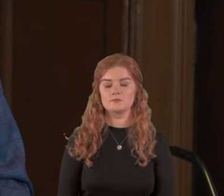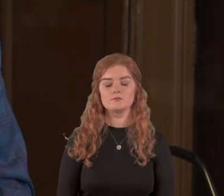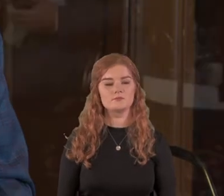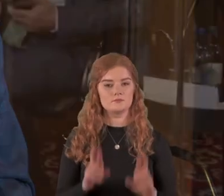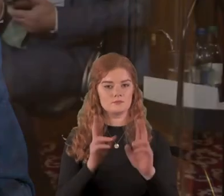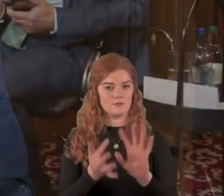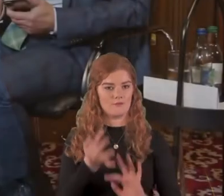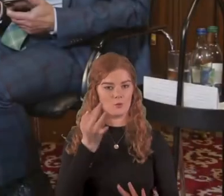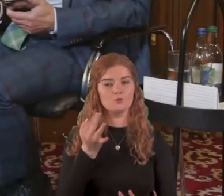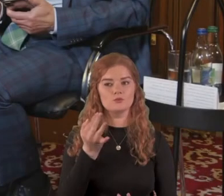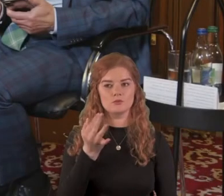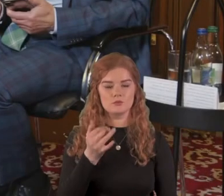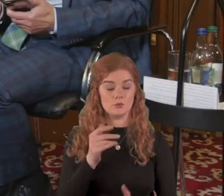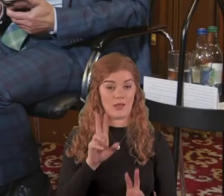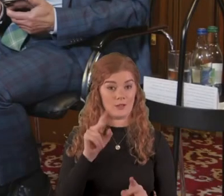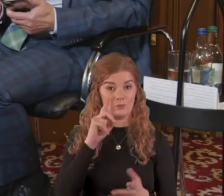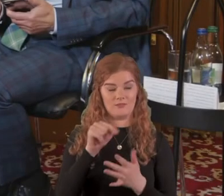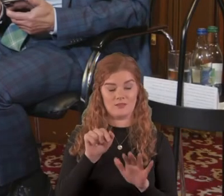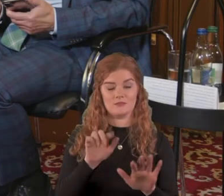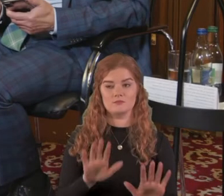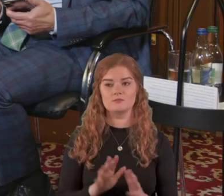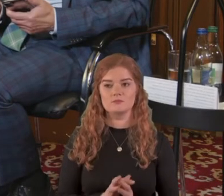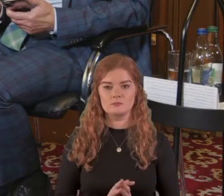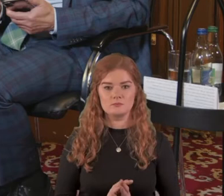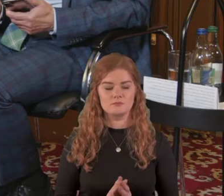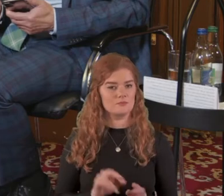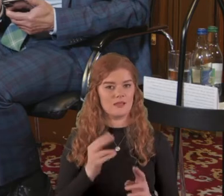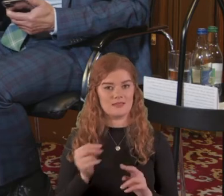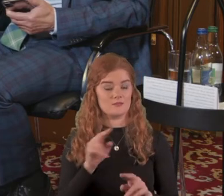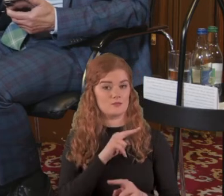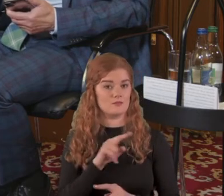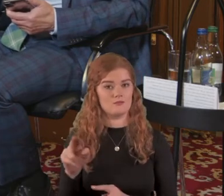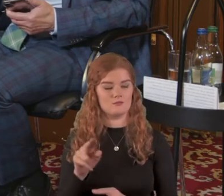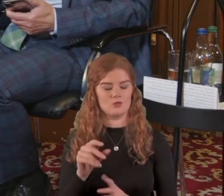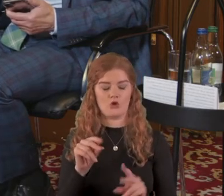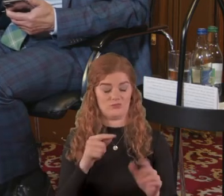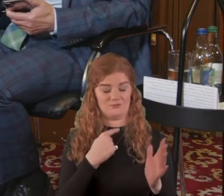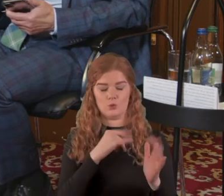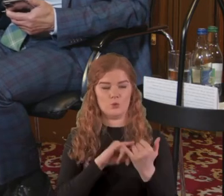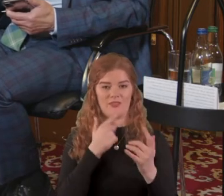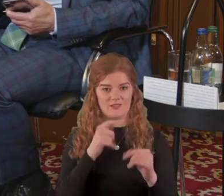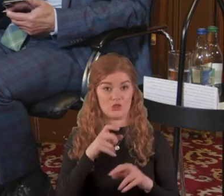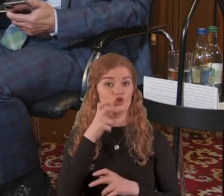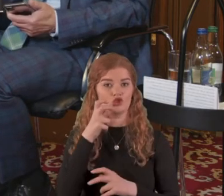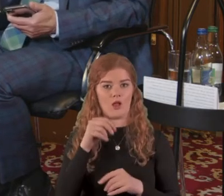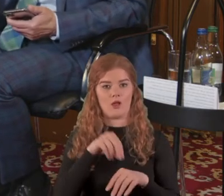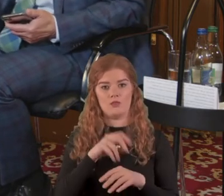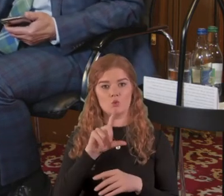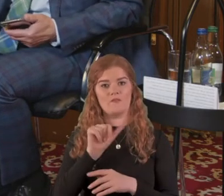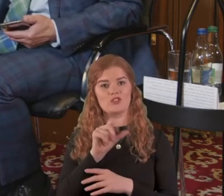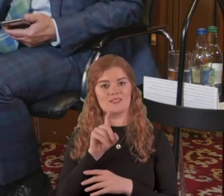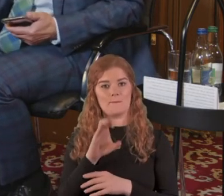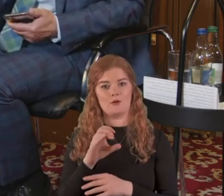Here we are. I mean, can you believe this? It is not, this is Churchill on the 21st of